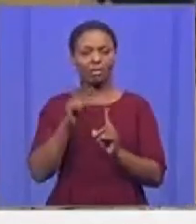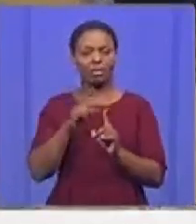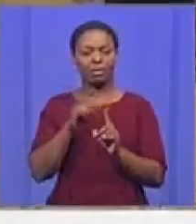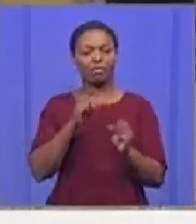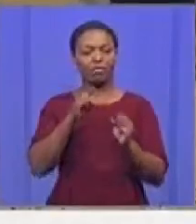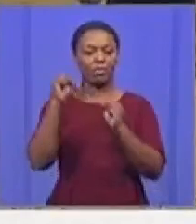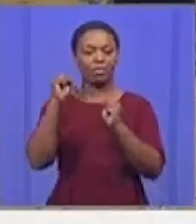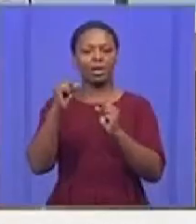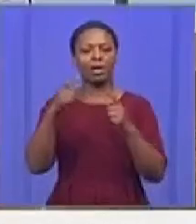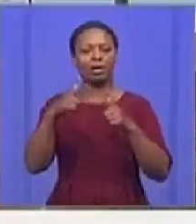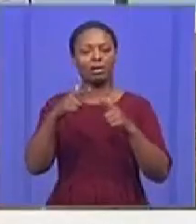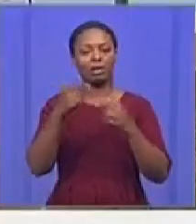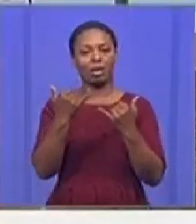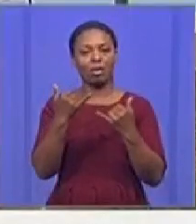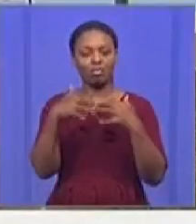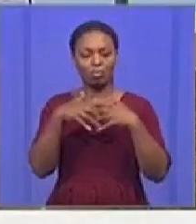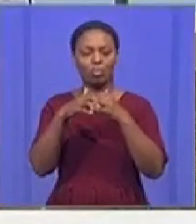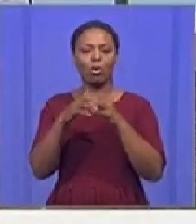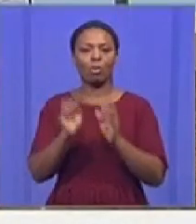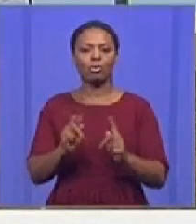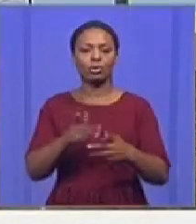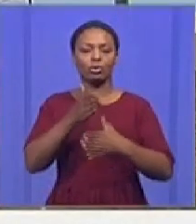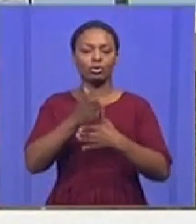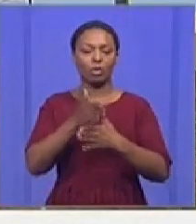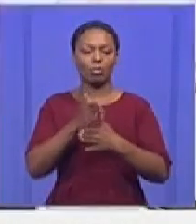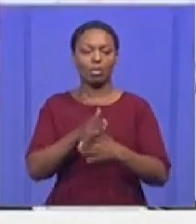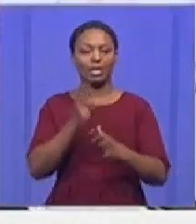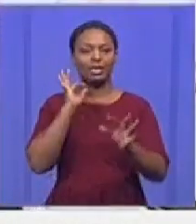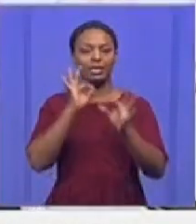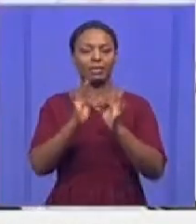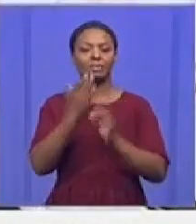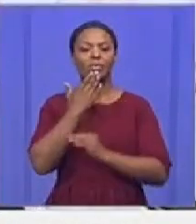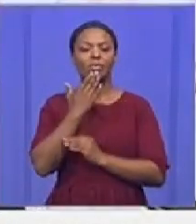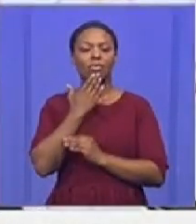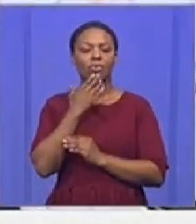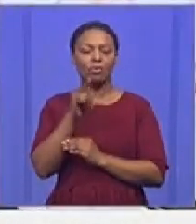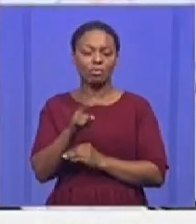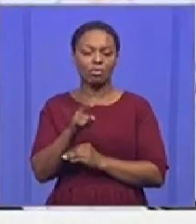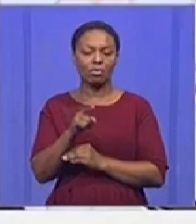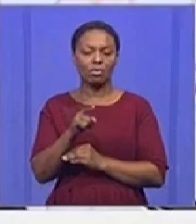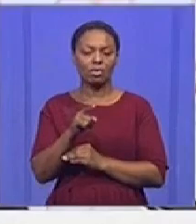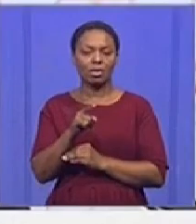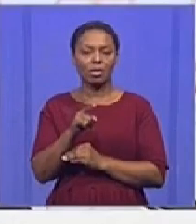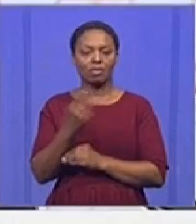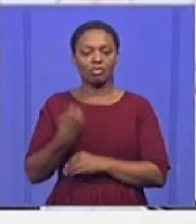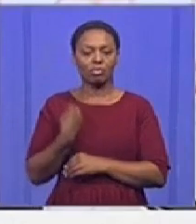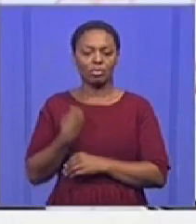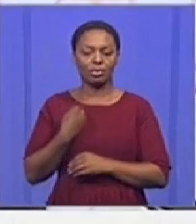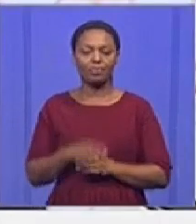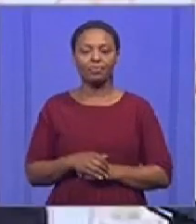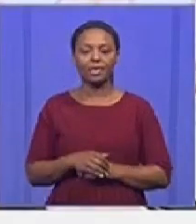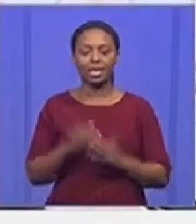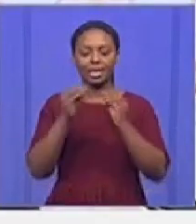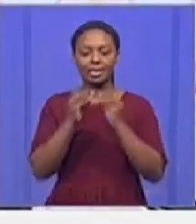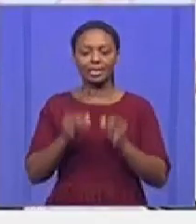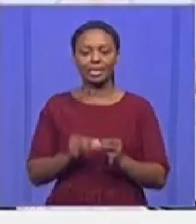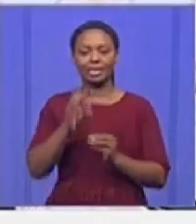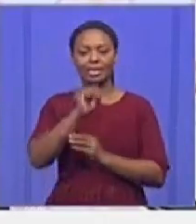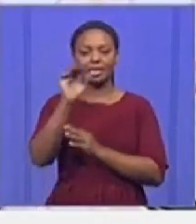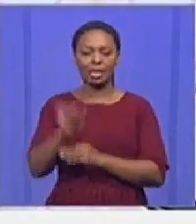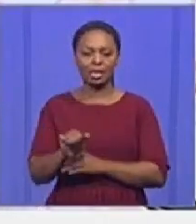go tlhola ditiro segolo thata mo bašweng. According to Stats SA, quarterly labor force